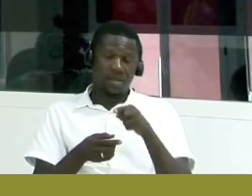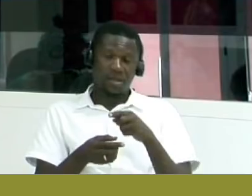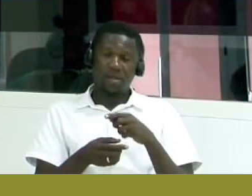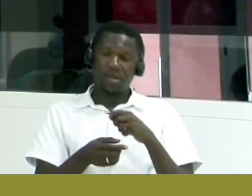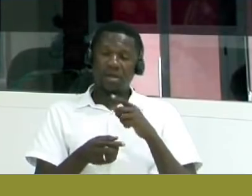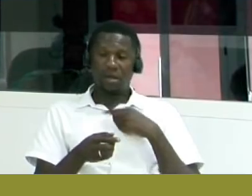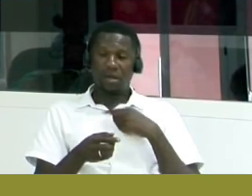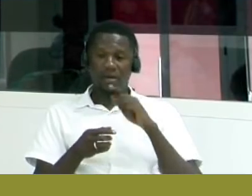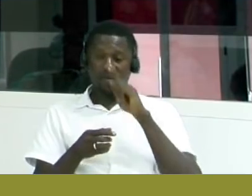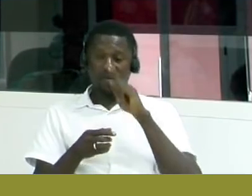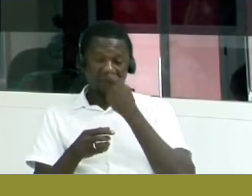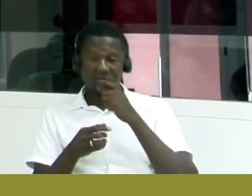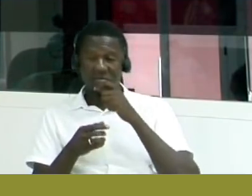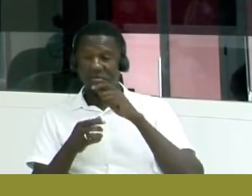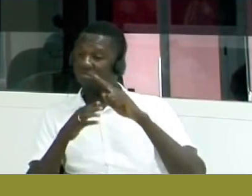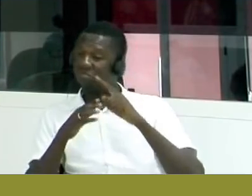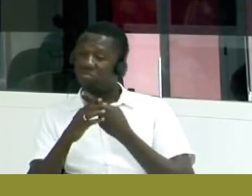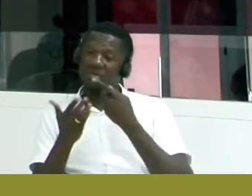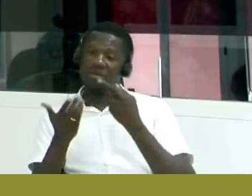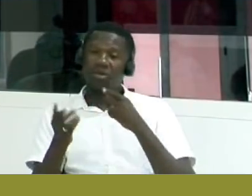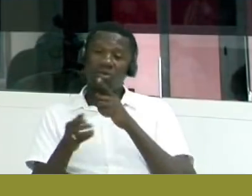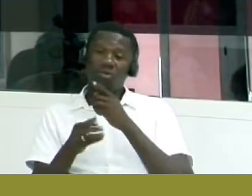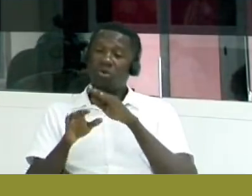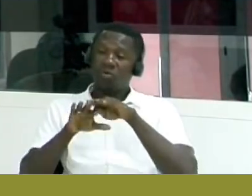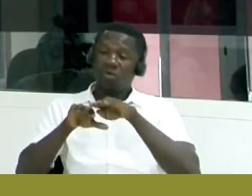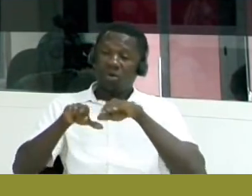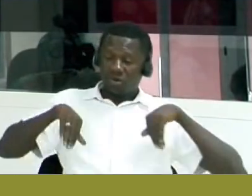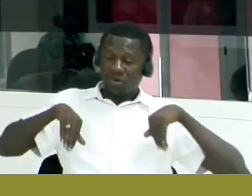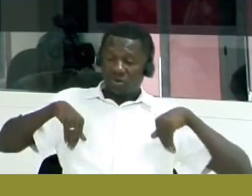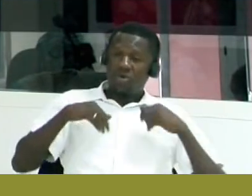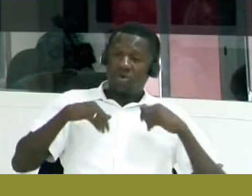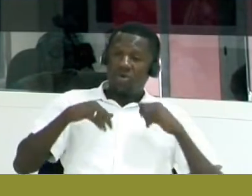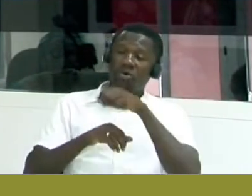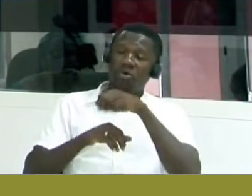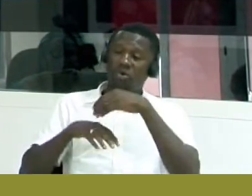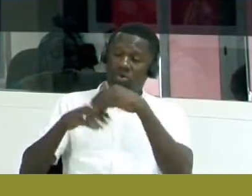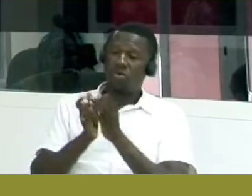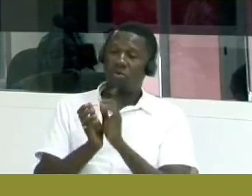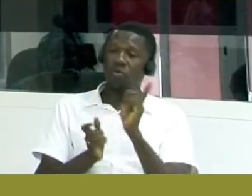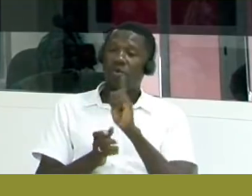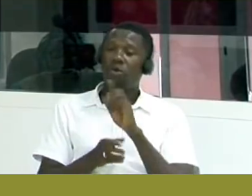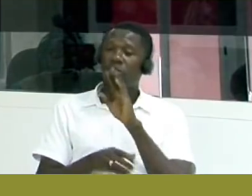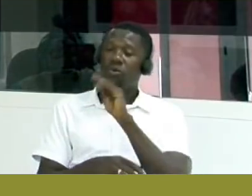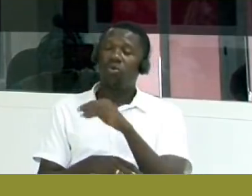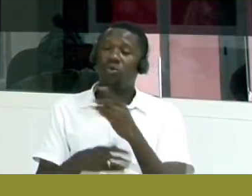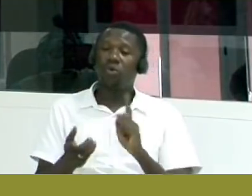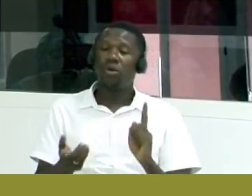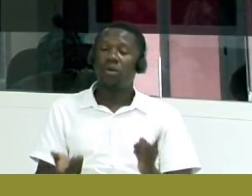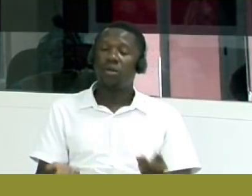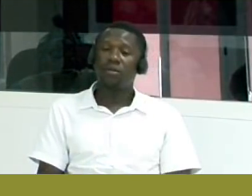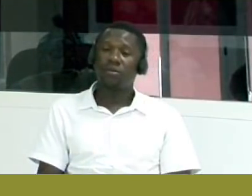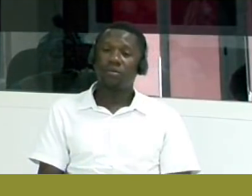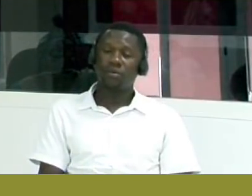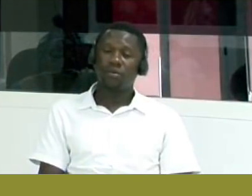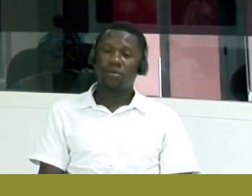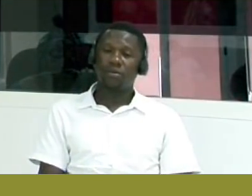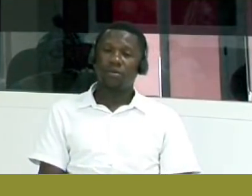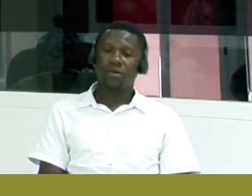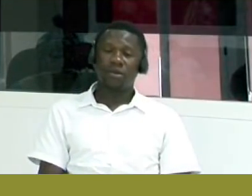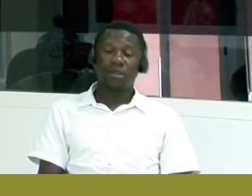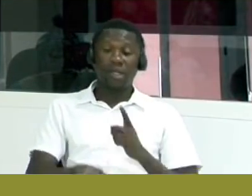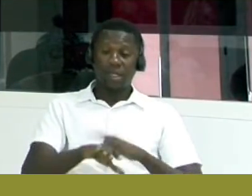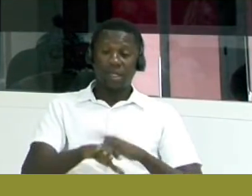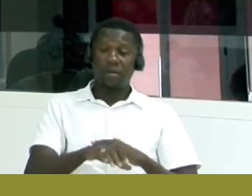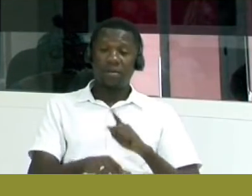casualties. You did not withdraw your forces. What else did you do? No, once the GTTI area had